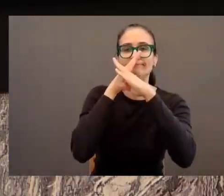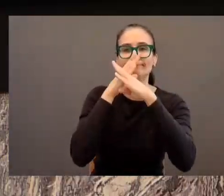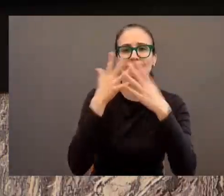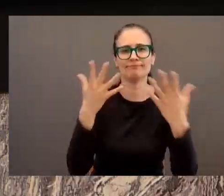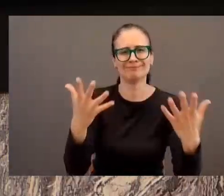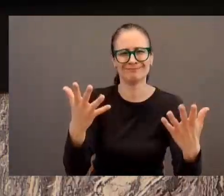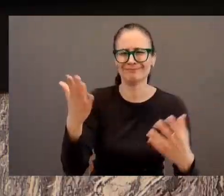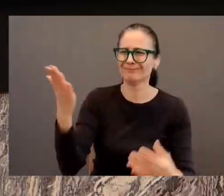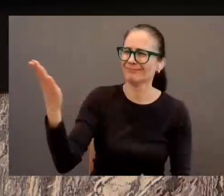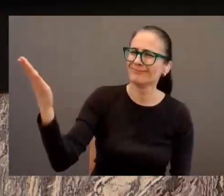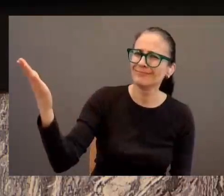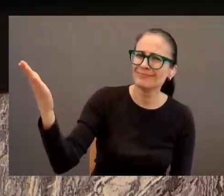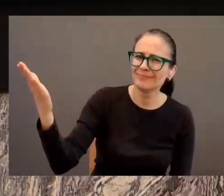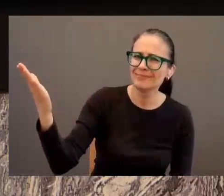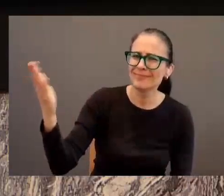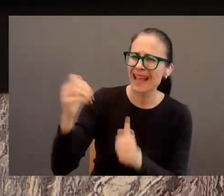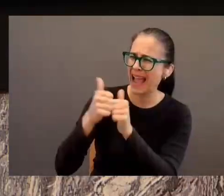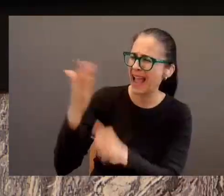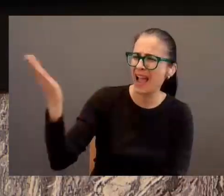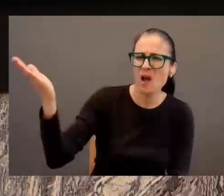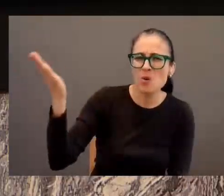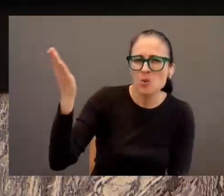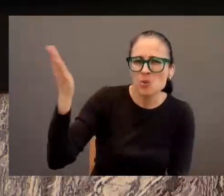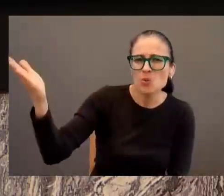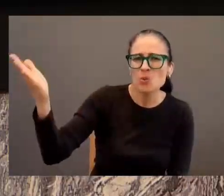be in 5 places at once?